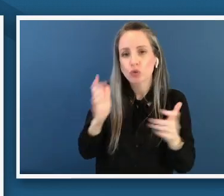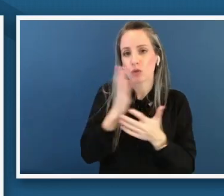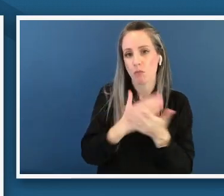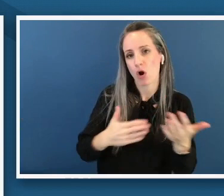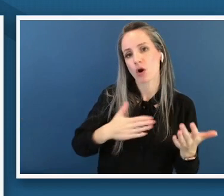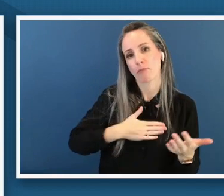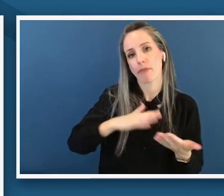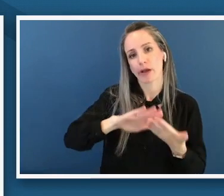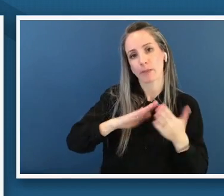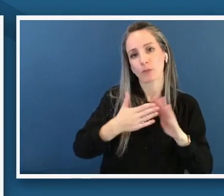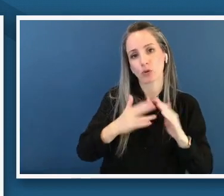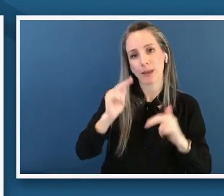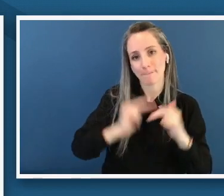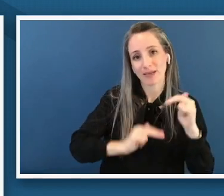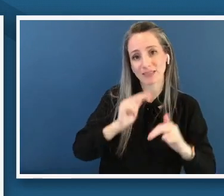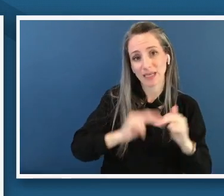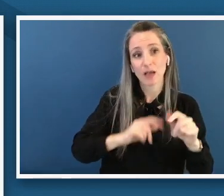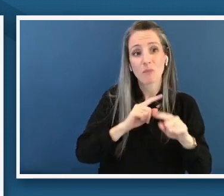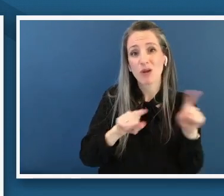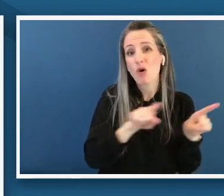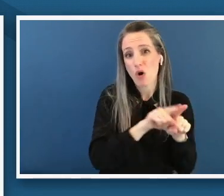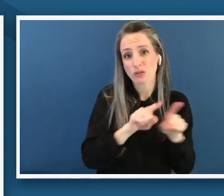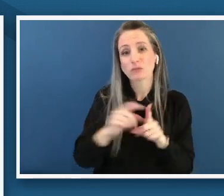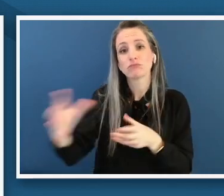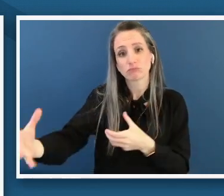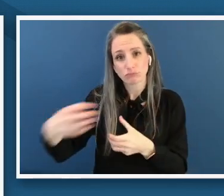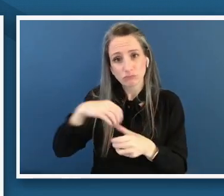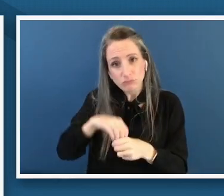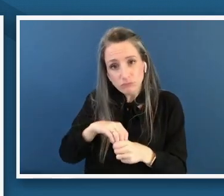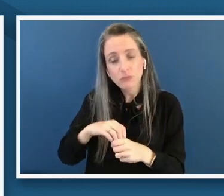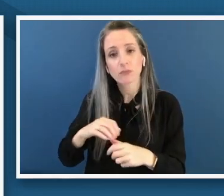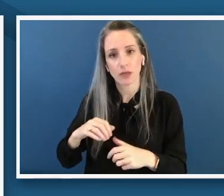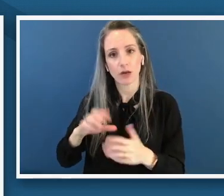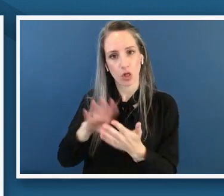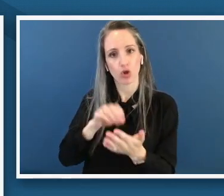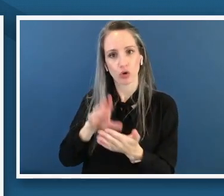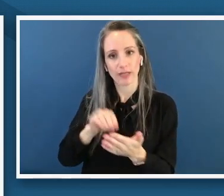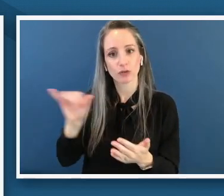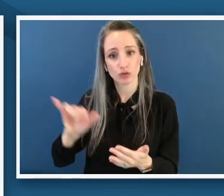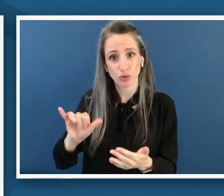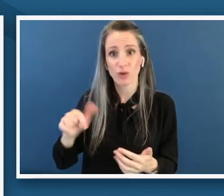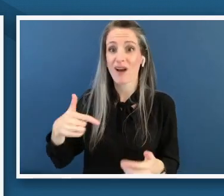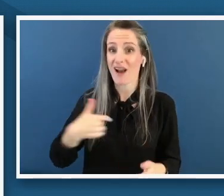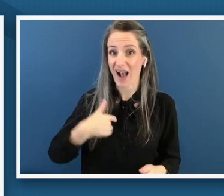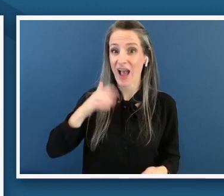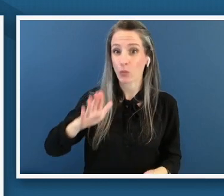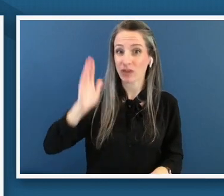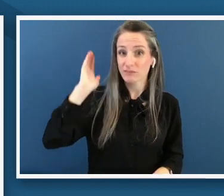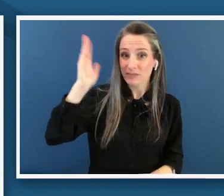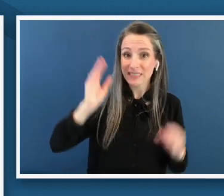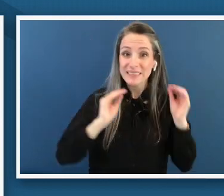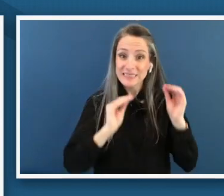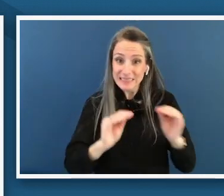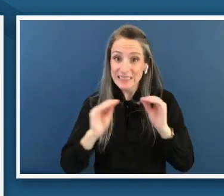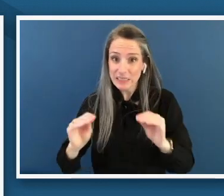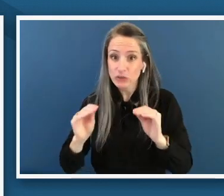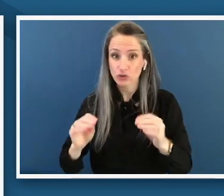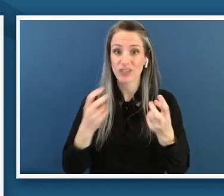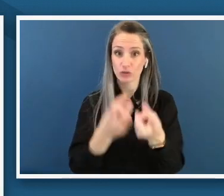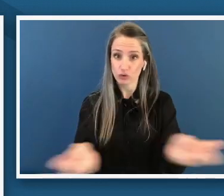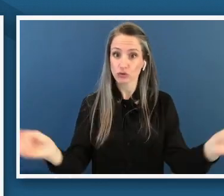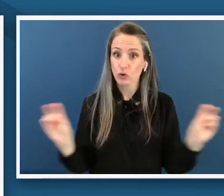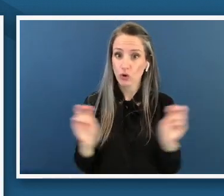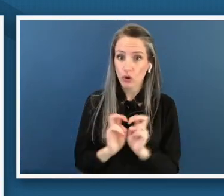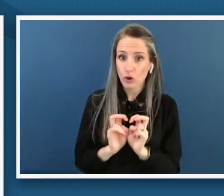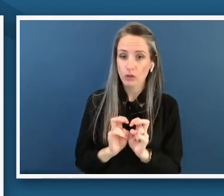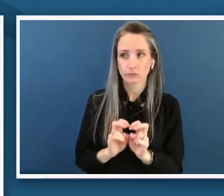that into the learning as well. We have Padea seminars in a circle. I will bring some chart paper into a circle and